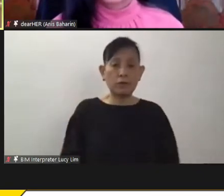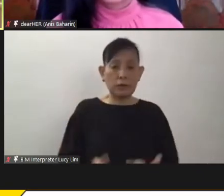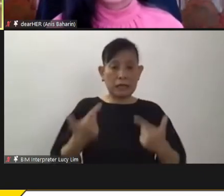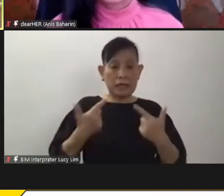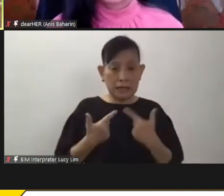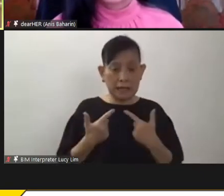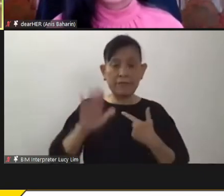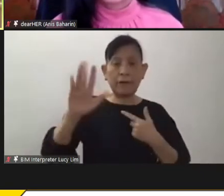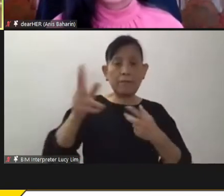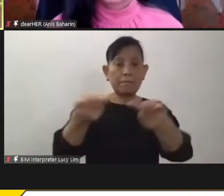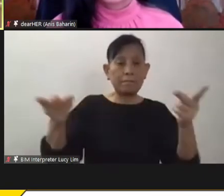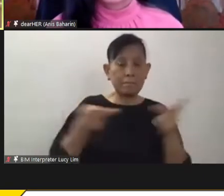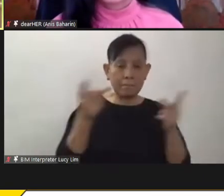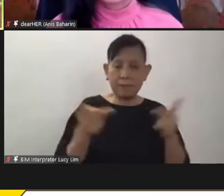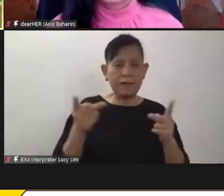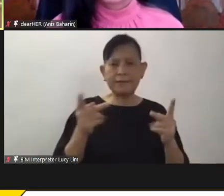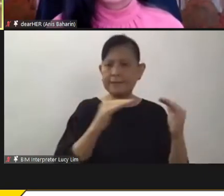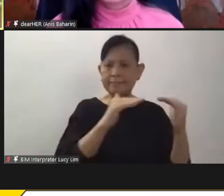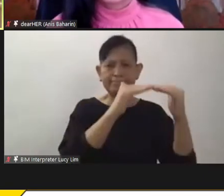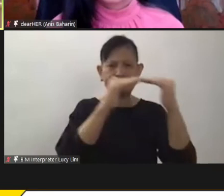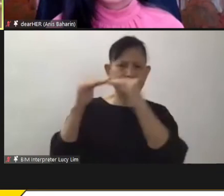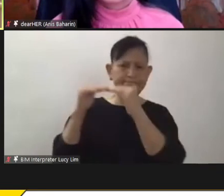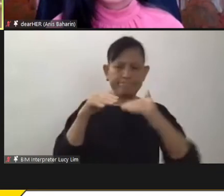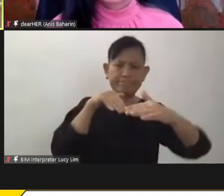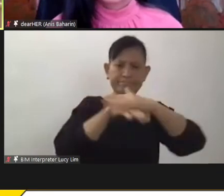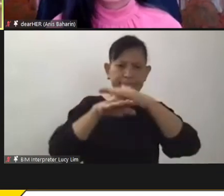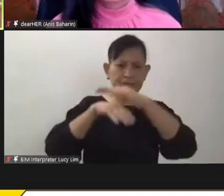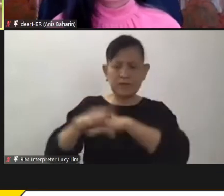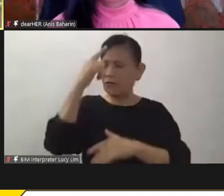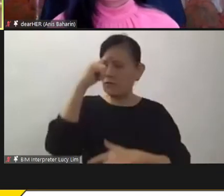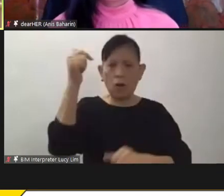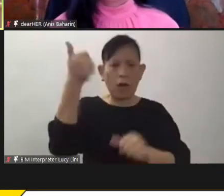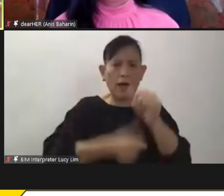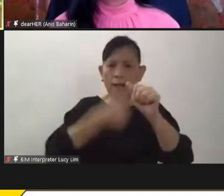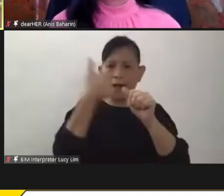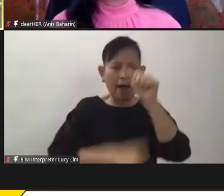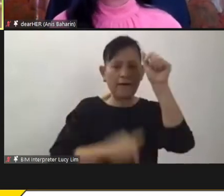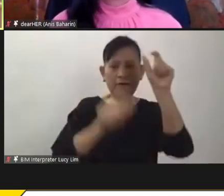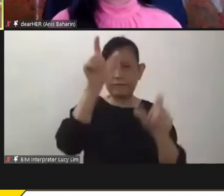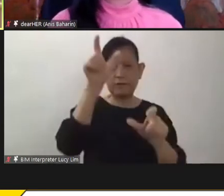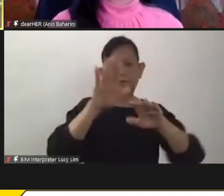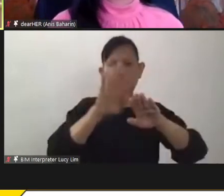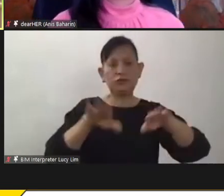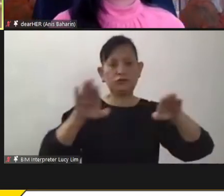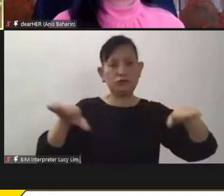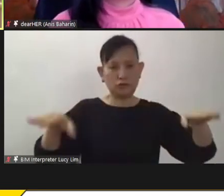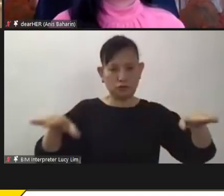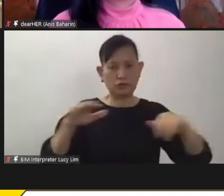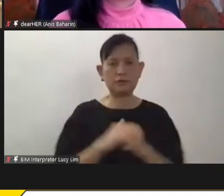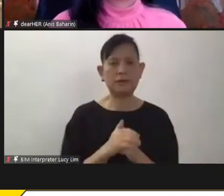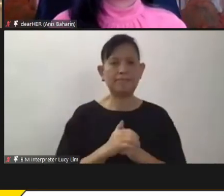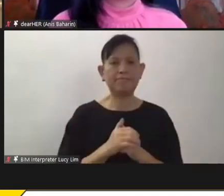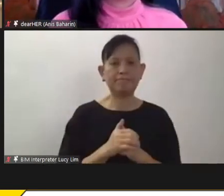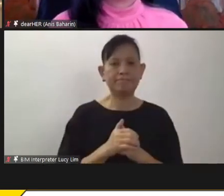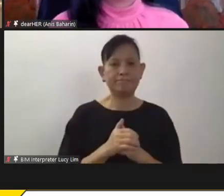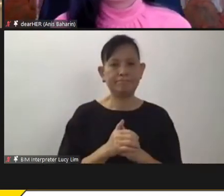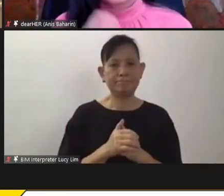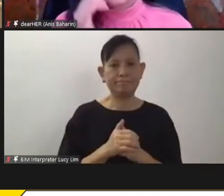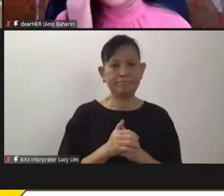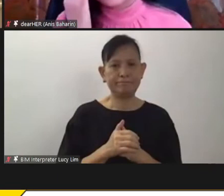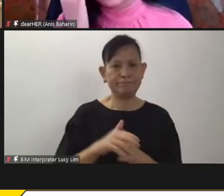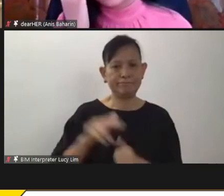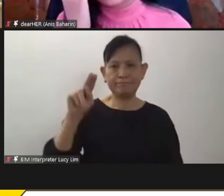but equal access to quality education for every child in Malaysia. Right. Thank you, Cheryl.